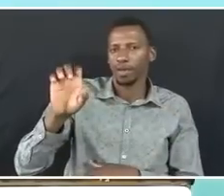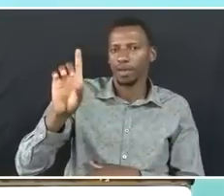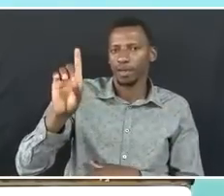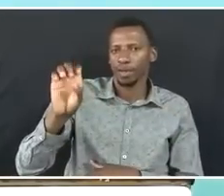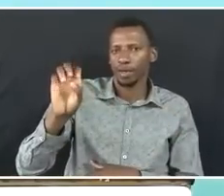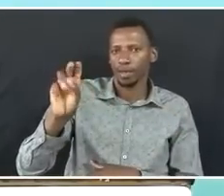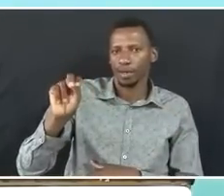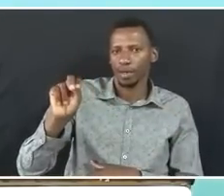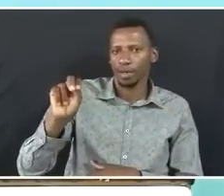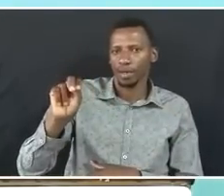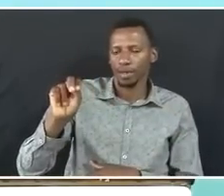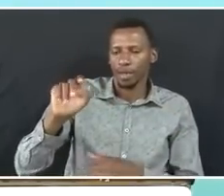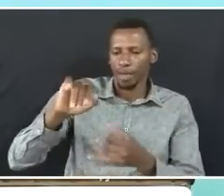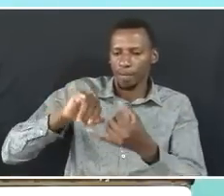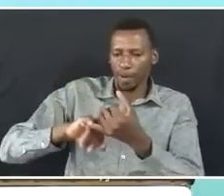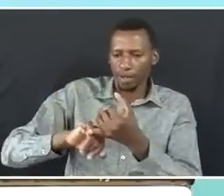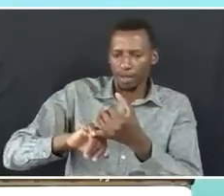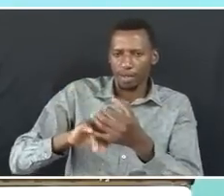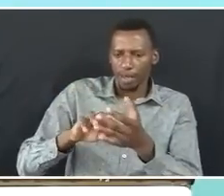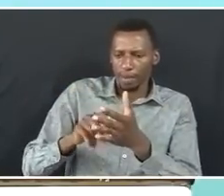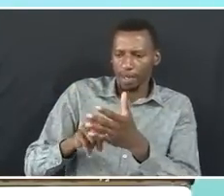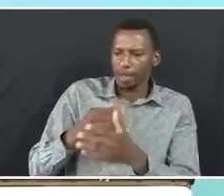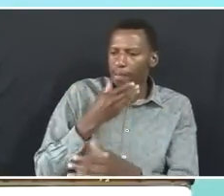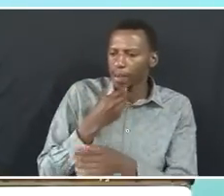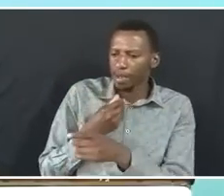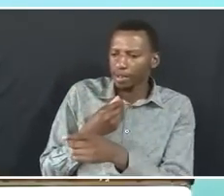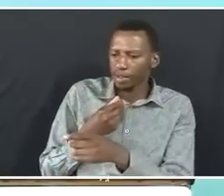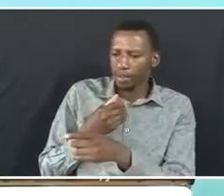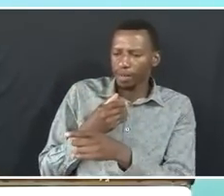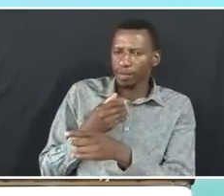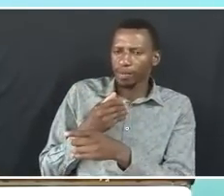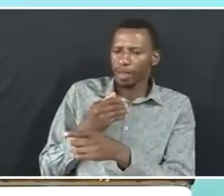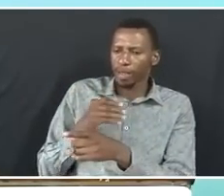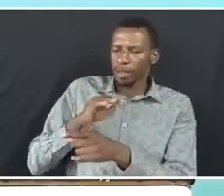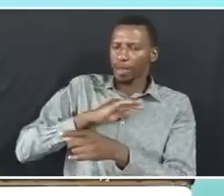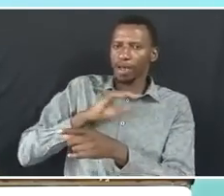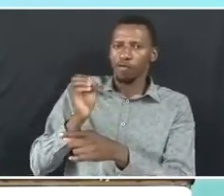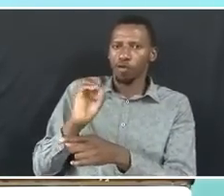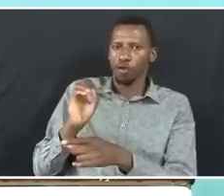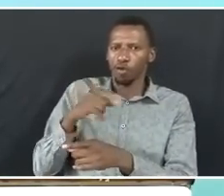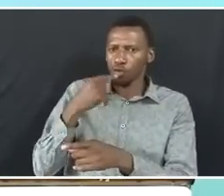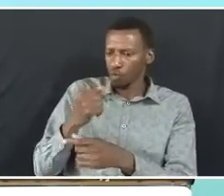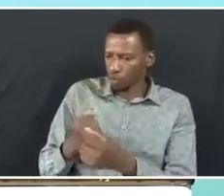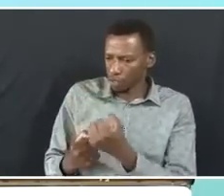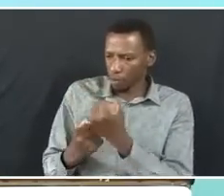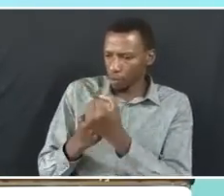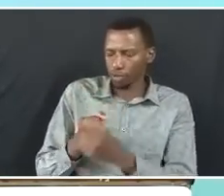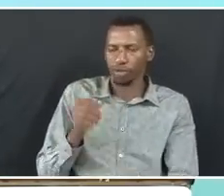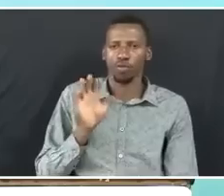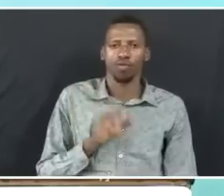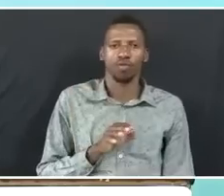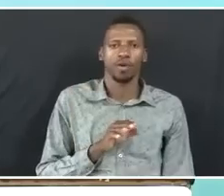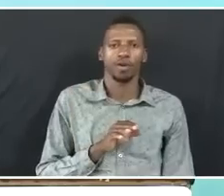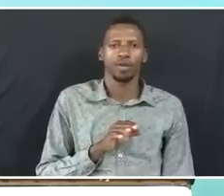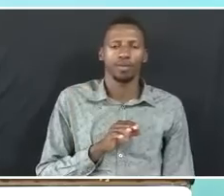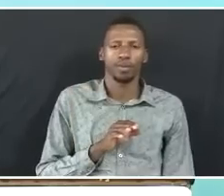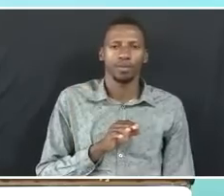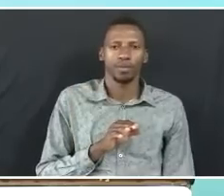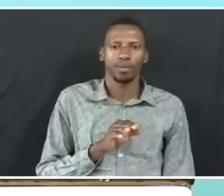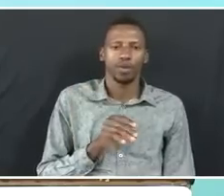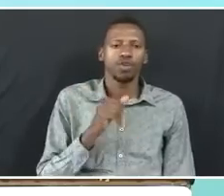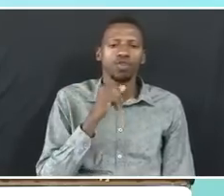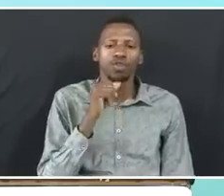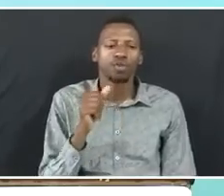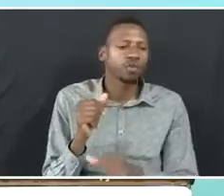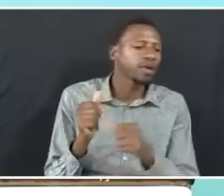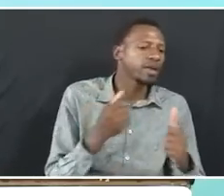the incompleteness in man could only be supplied by a woman and not